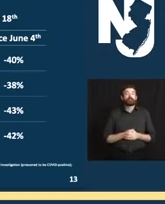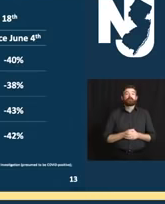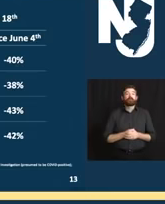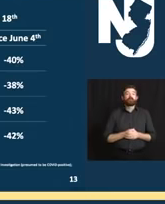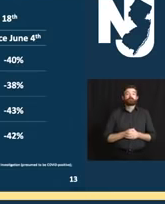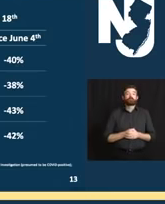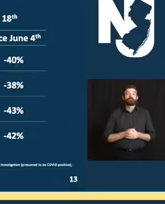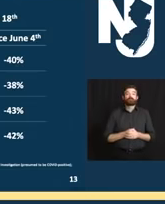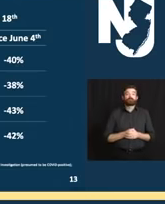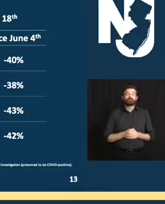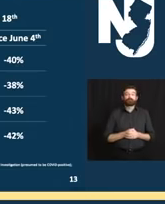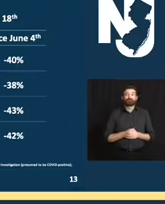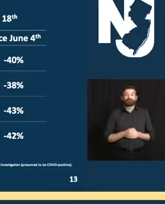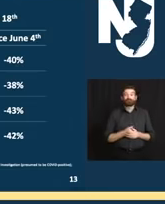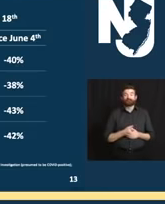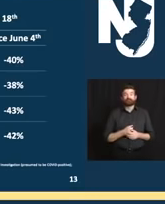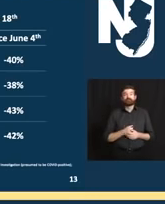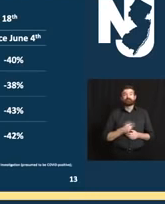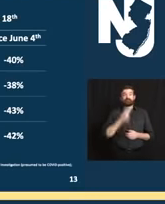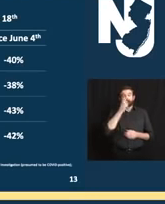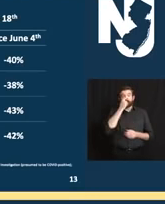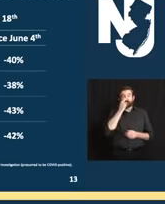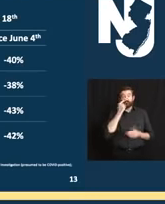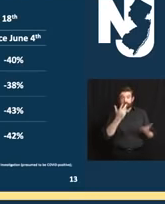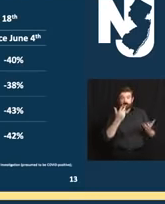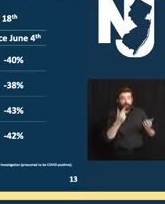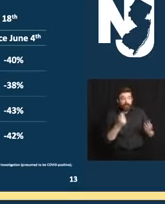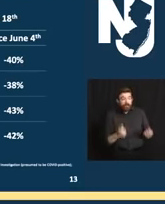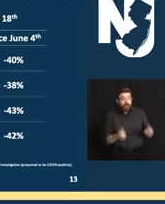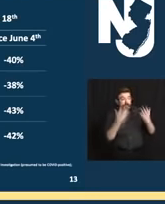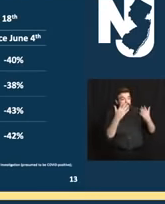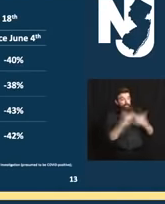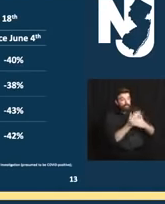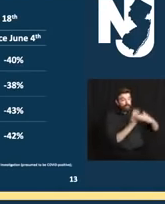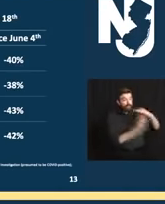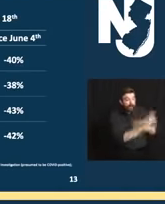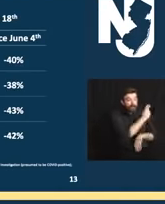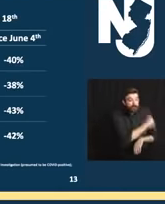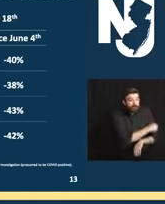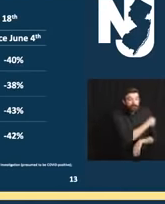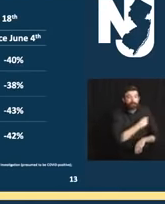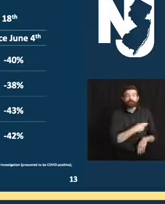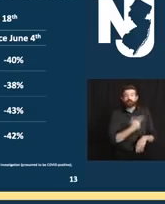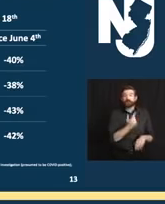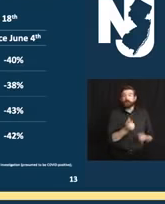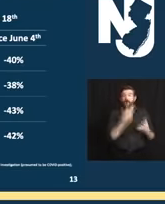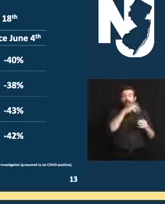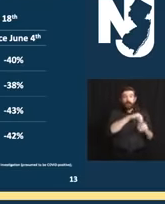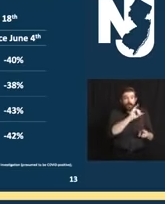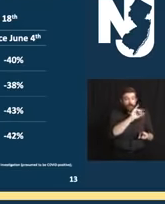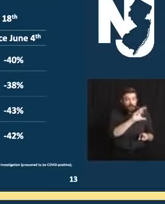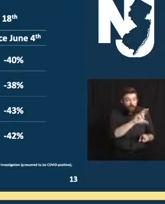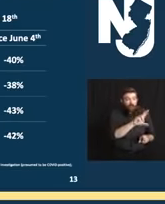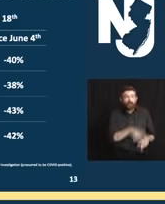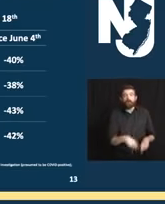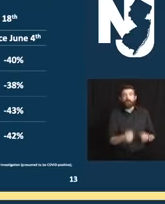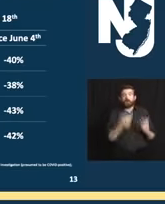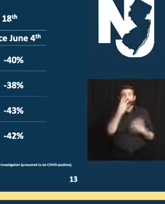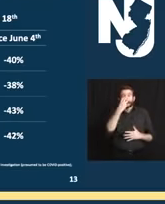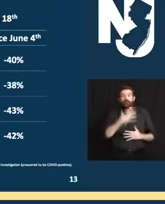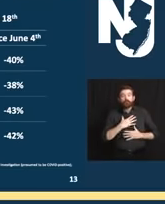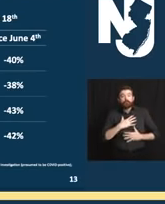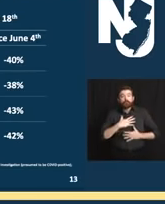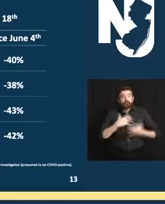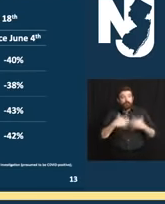of empty ICU beds and unused ventilators. These are all really good signs that our hospitals are past the worst,